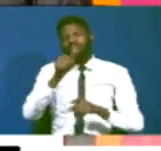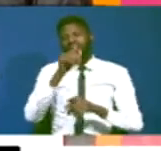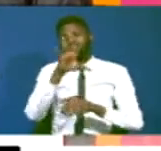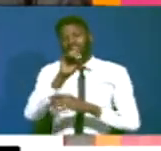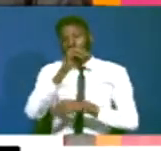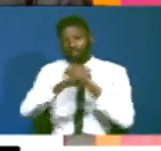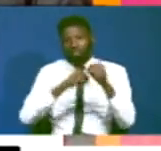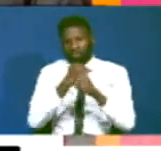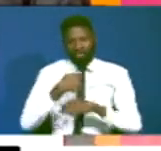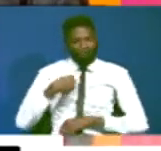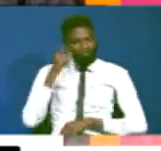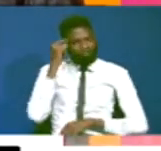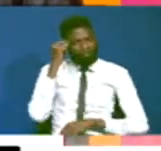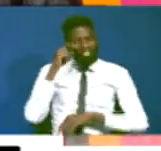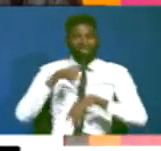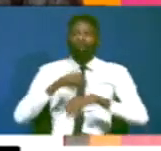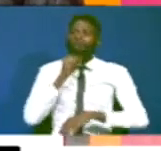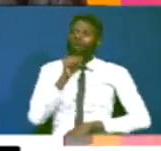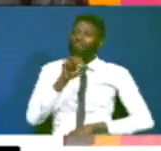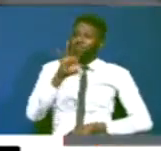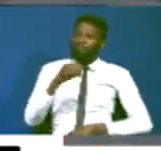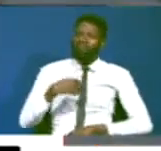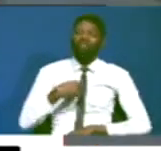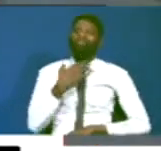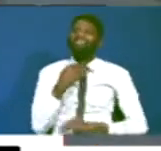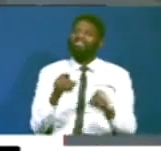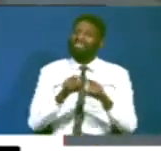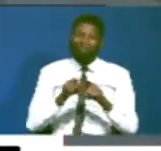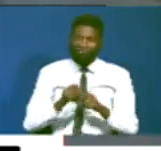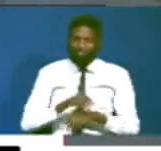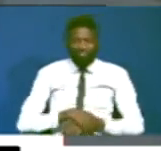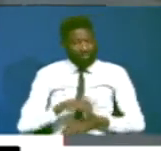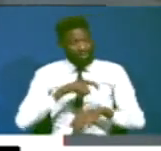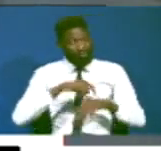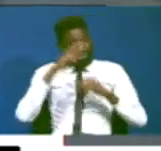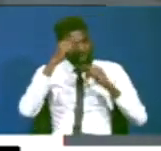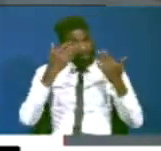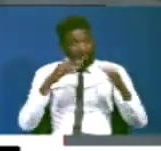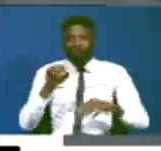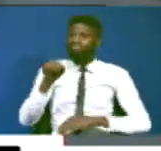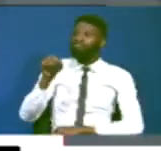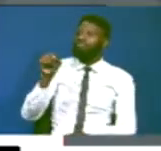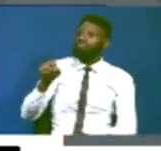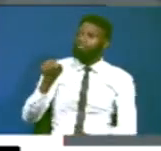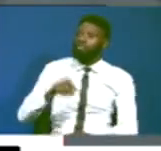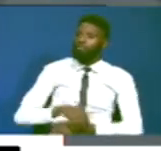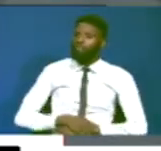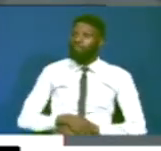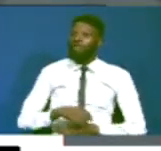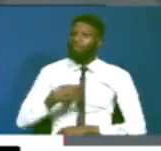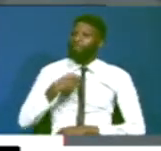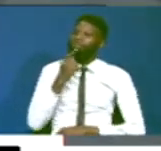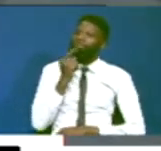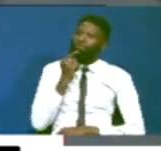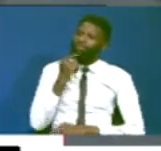be here. Right. So this was straight after high school? Straight after high school. Yeah. And I then said to my boss, listen, what